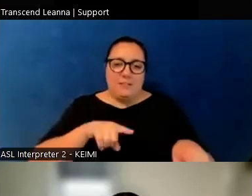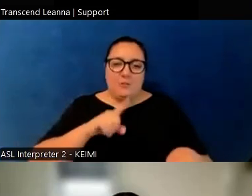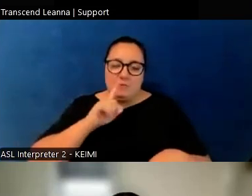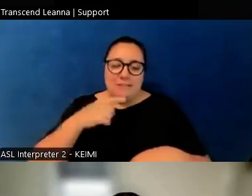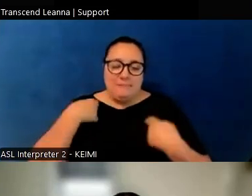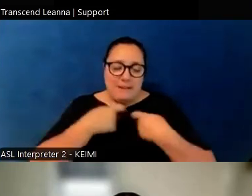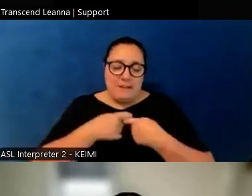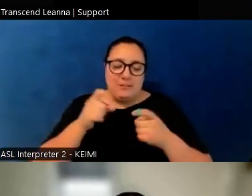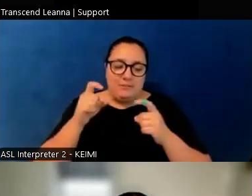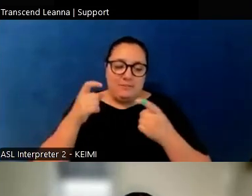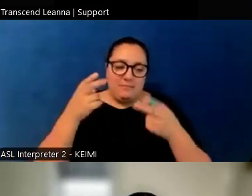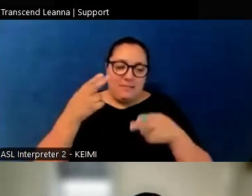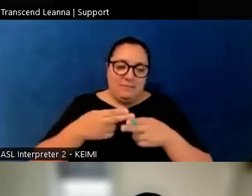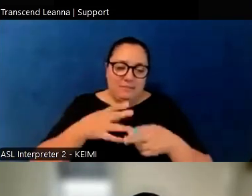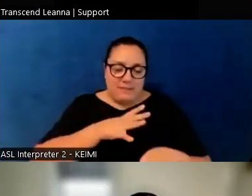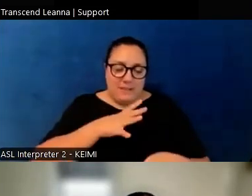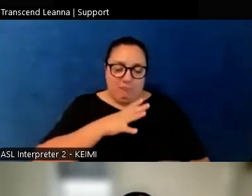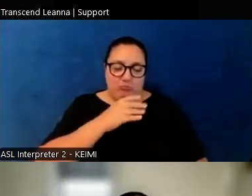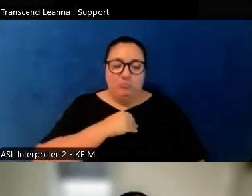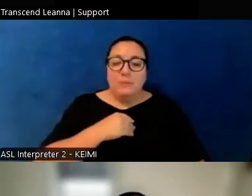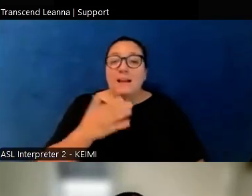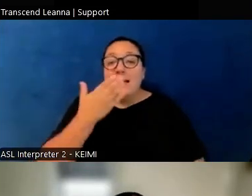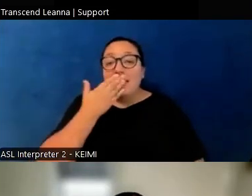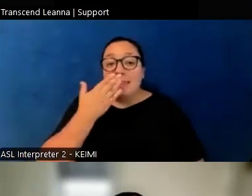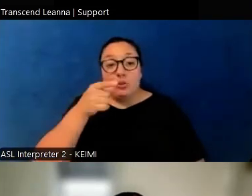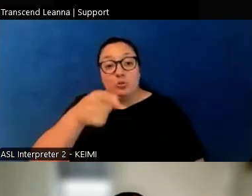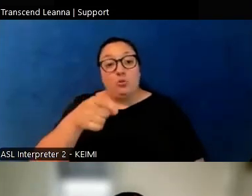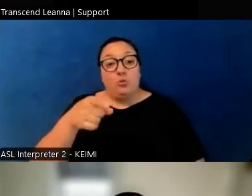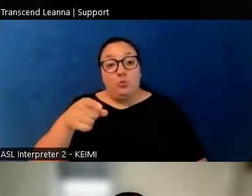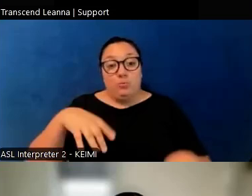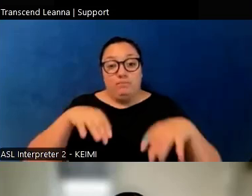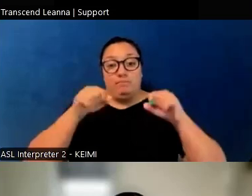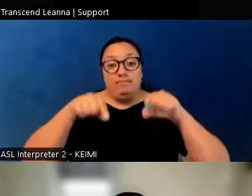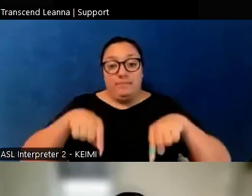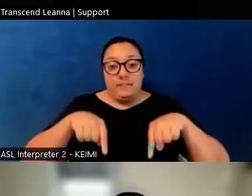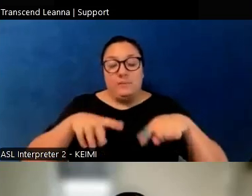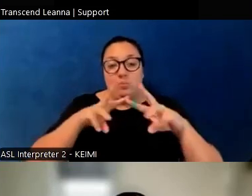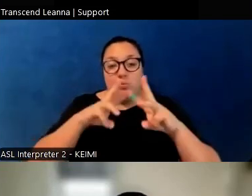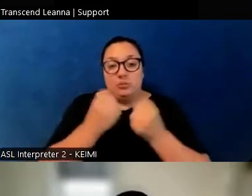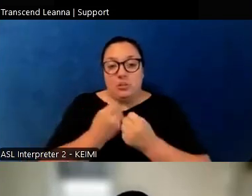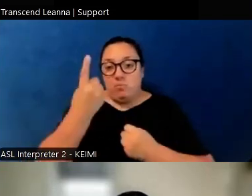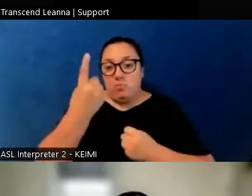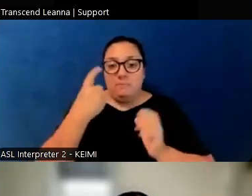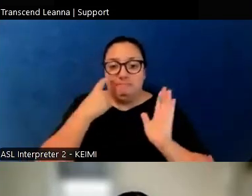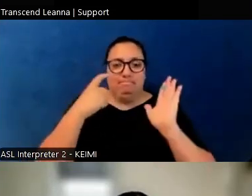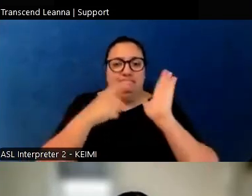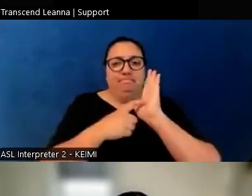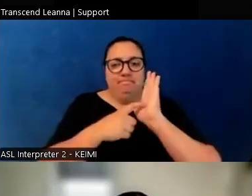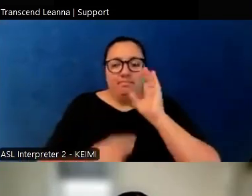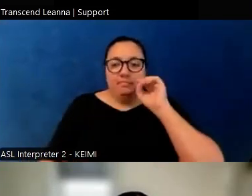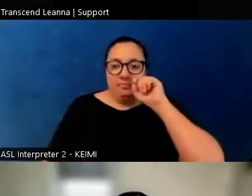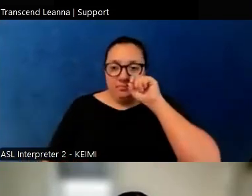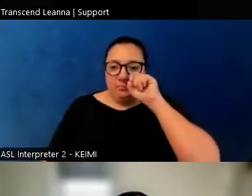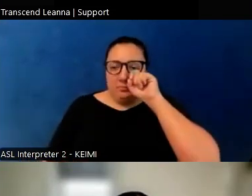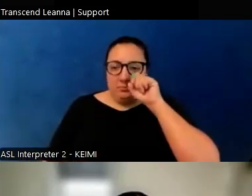That's okay. Okay. Thank you for doing this. And I think one of the things that really stood out for me personally is we